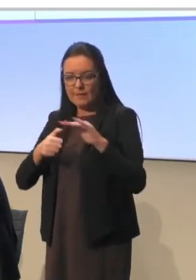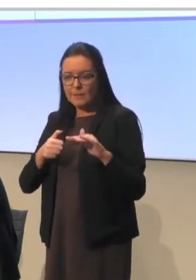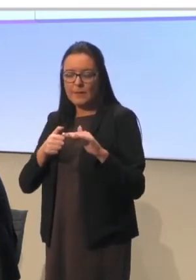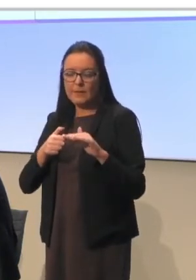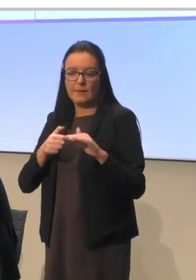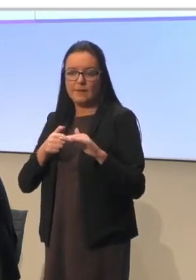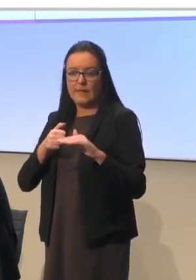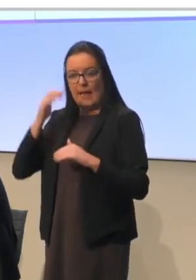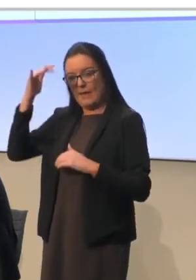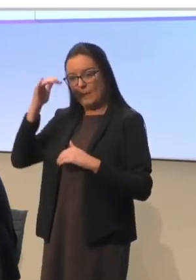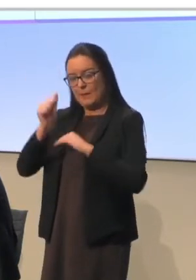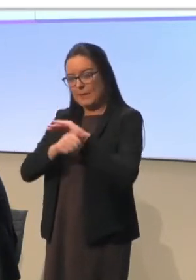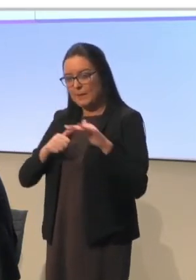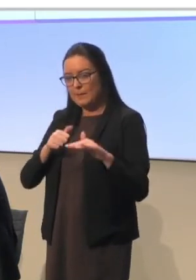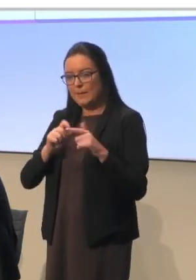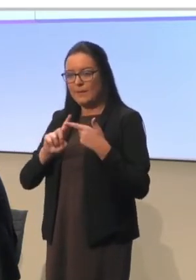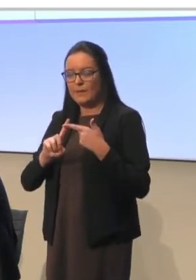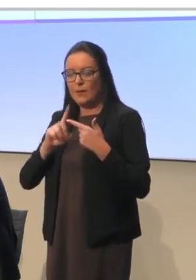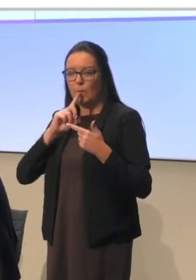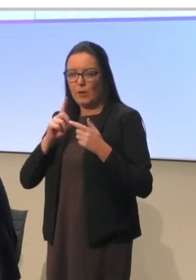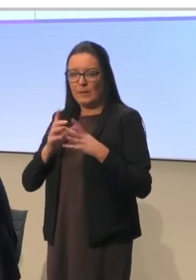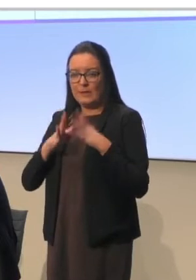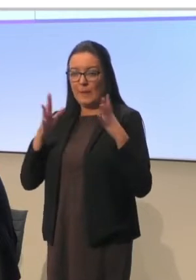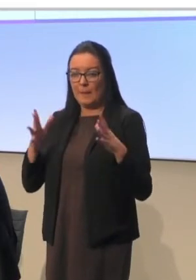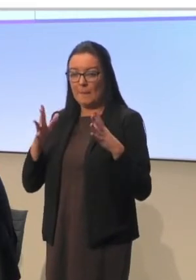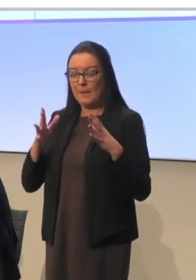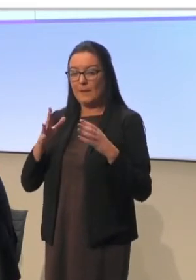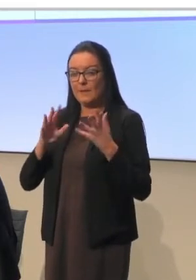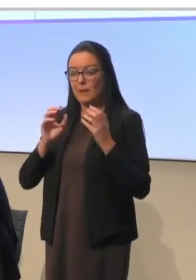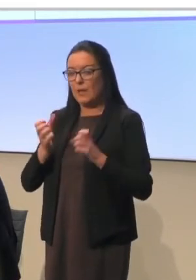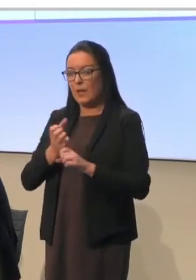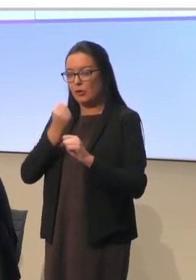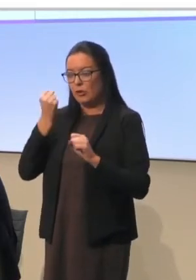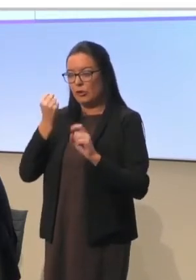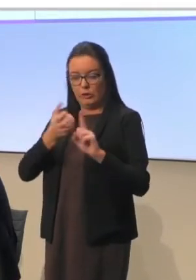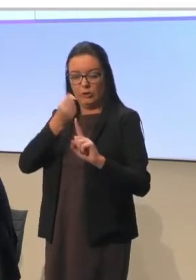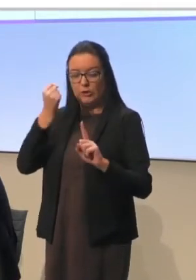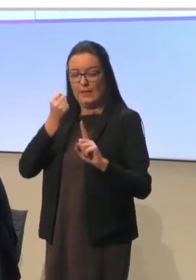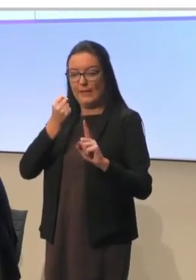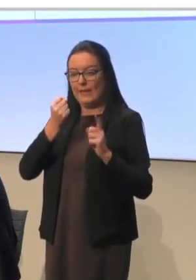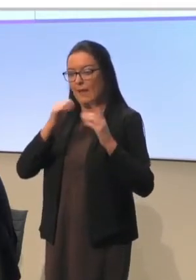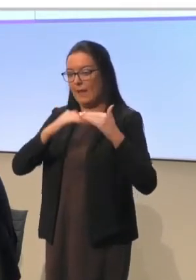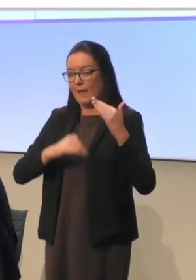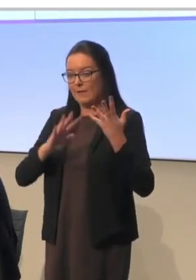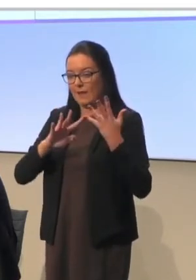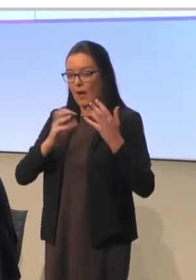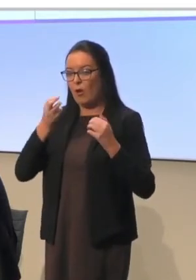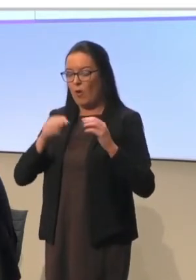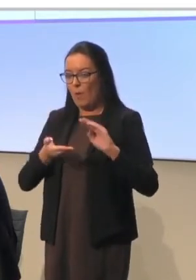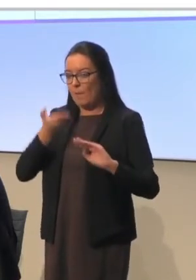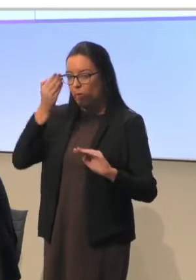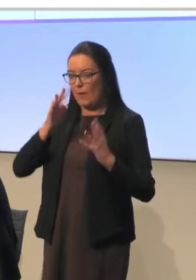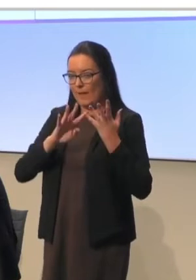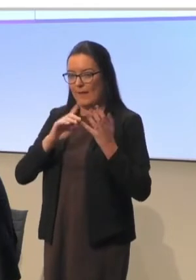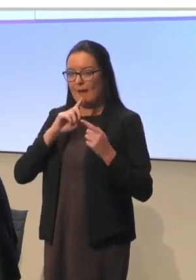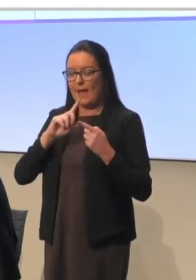So the biggest gap is between those who achieved 9 or more junior certificate honours and those who achieved less than 9. I think it's